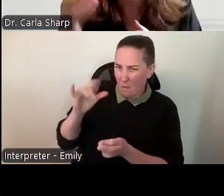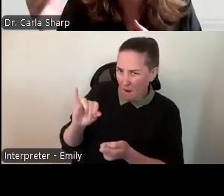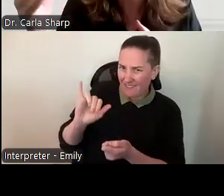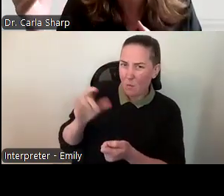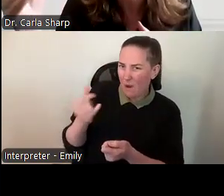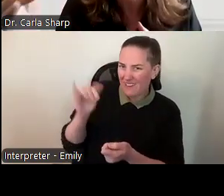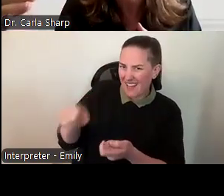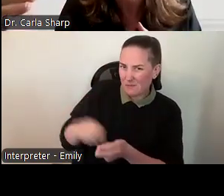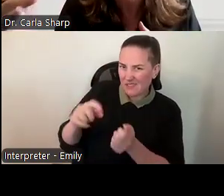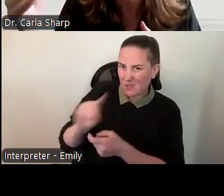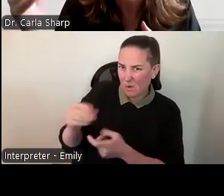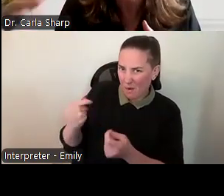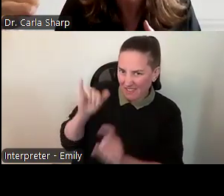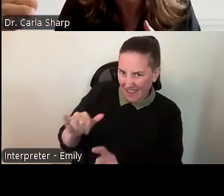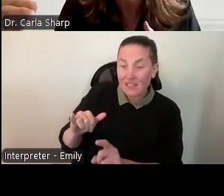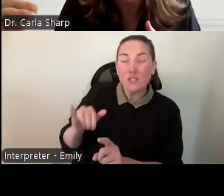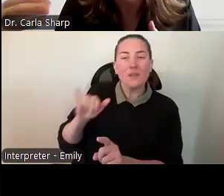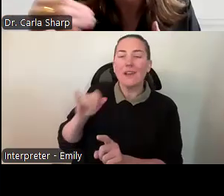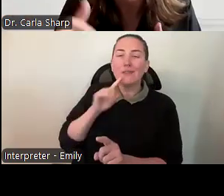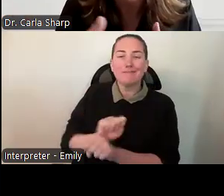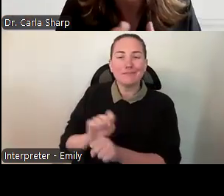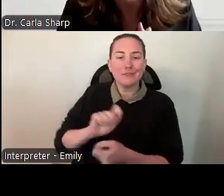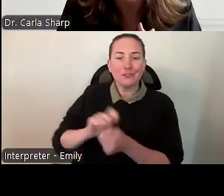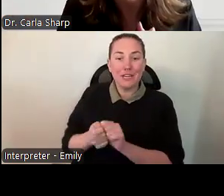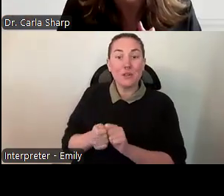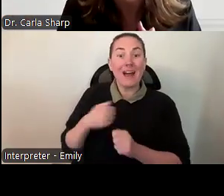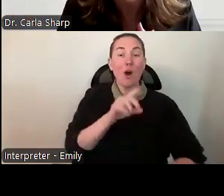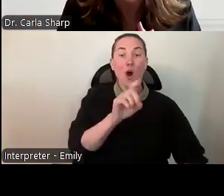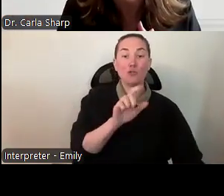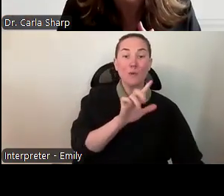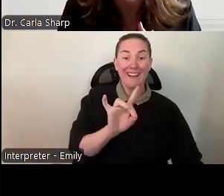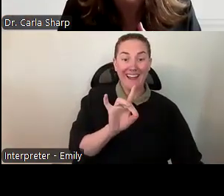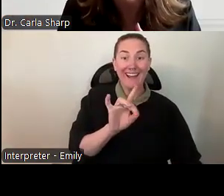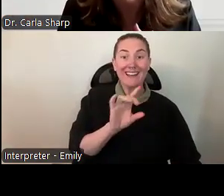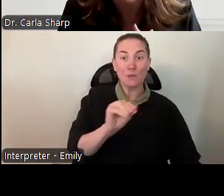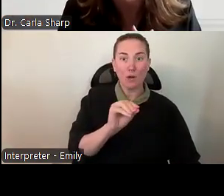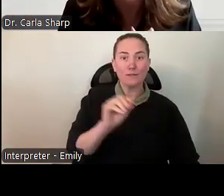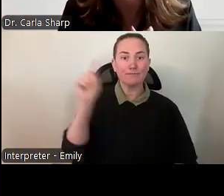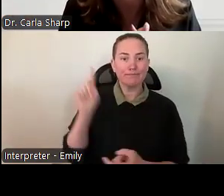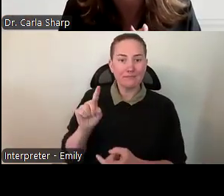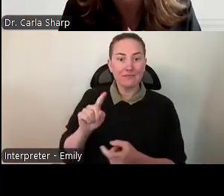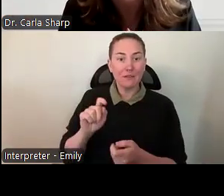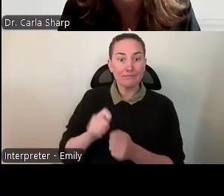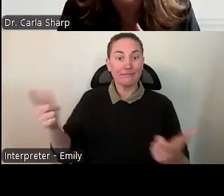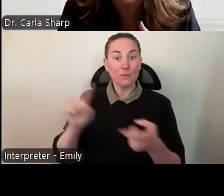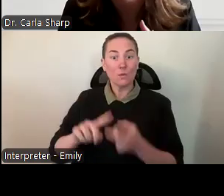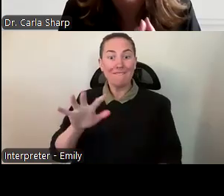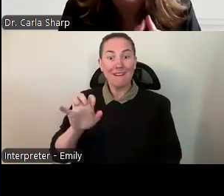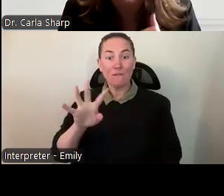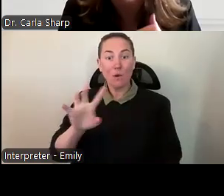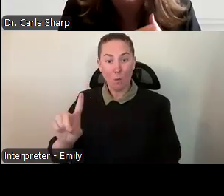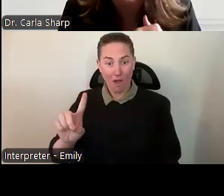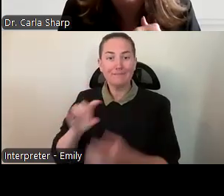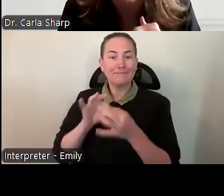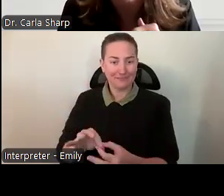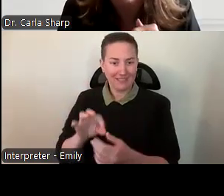And we moved between DSM-1 from 128 disorders to DSM-5, 541 disorders organized according